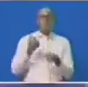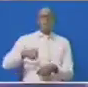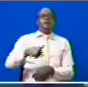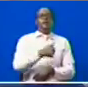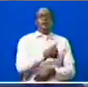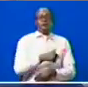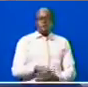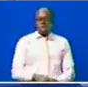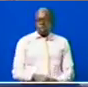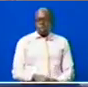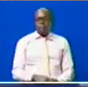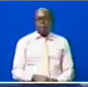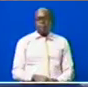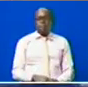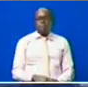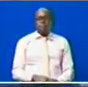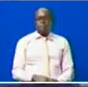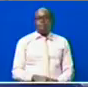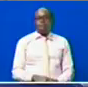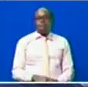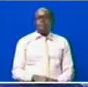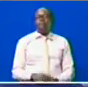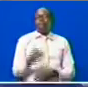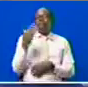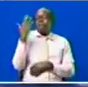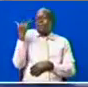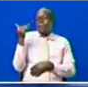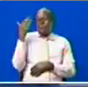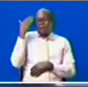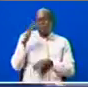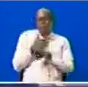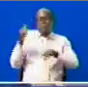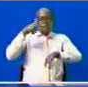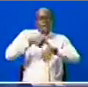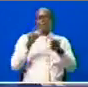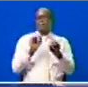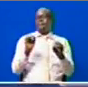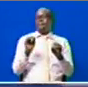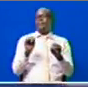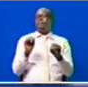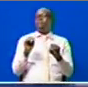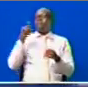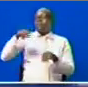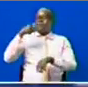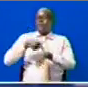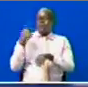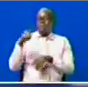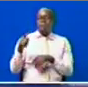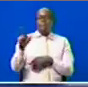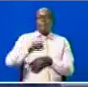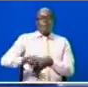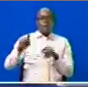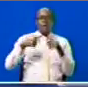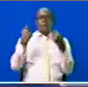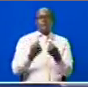I'm optimistic and we are lucky also because I don't like to waste time and I think we win time for local team, for